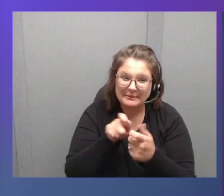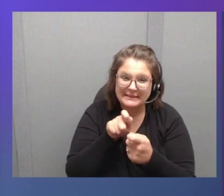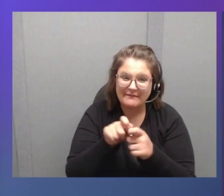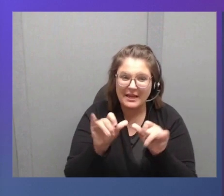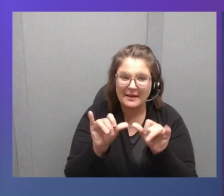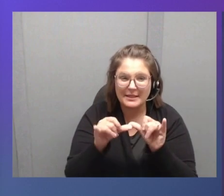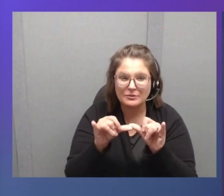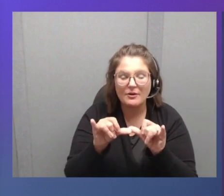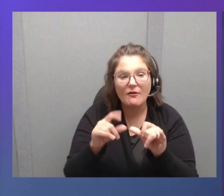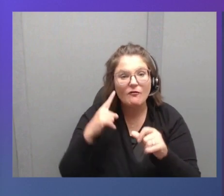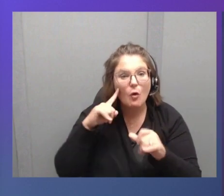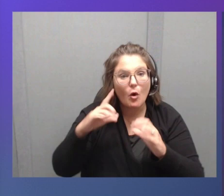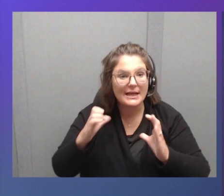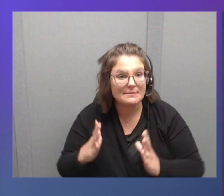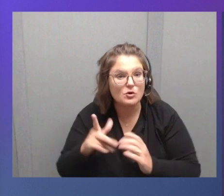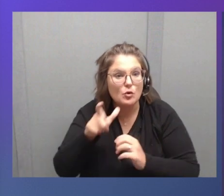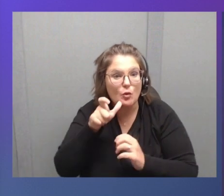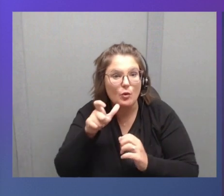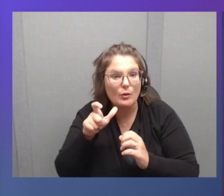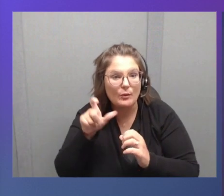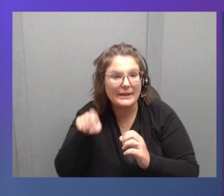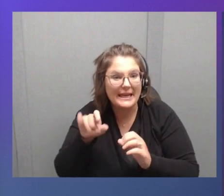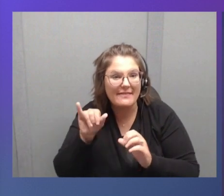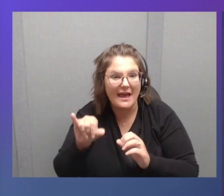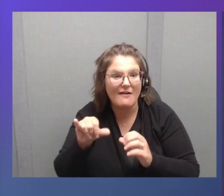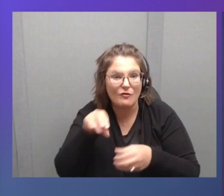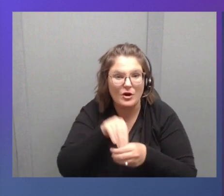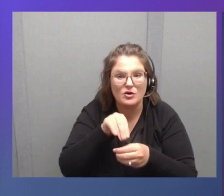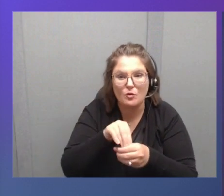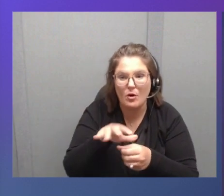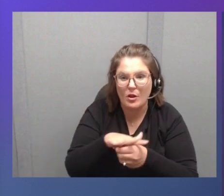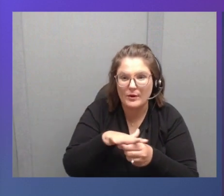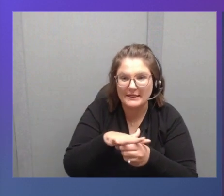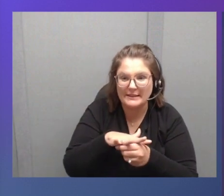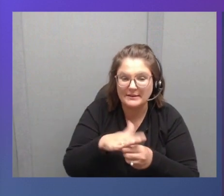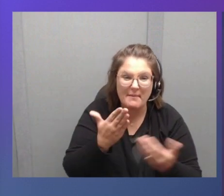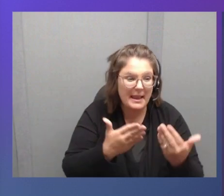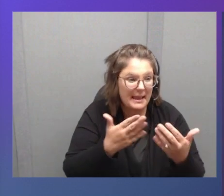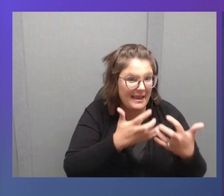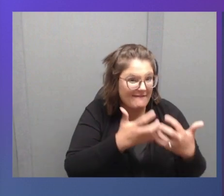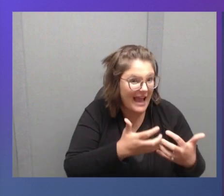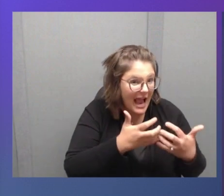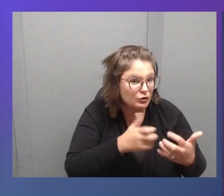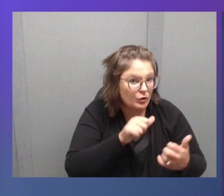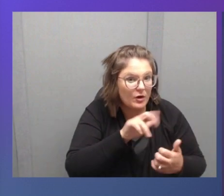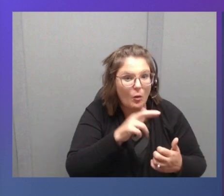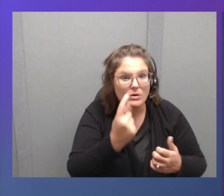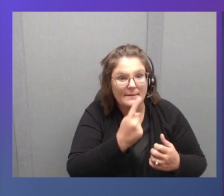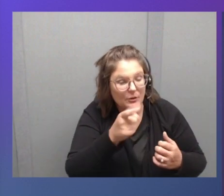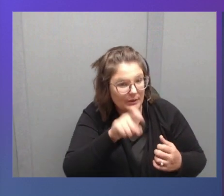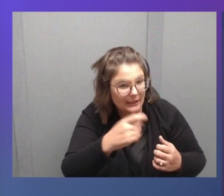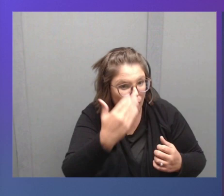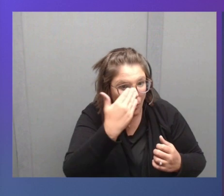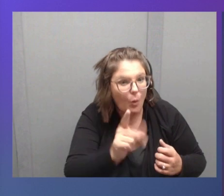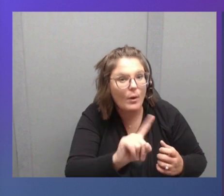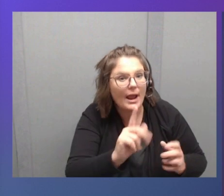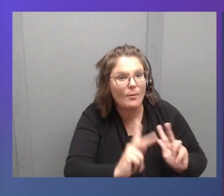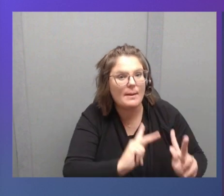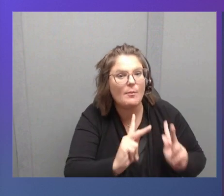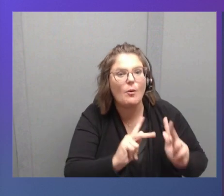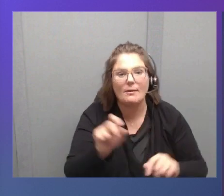actually need that for different indoor locations. Yeah. And if you're in a factory or wherever, you need to know where people are. Exactly.